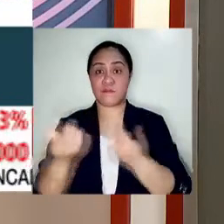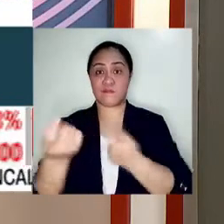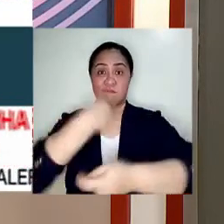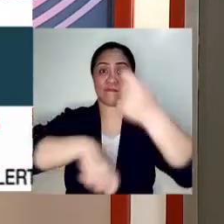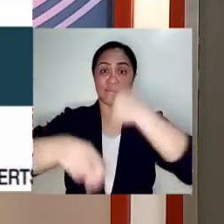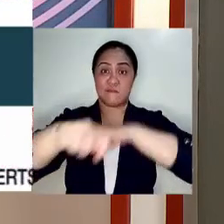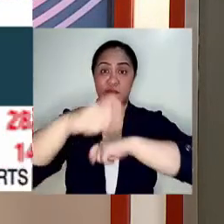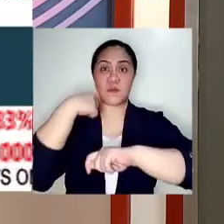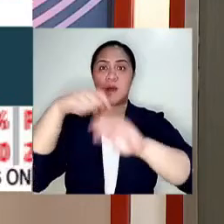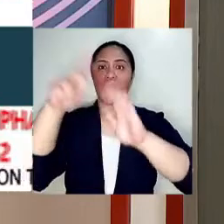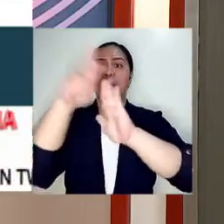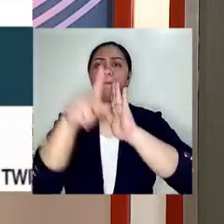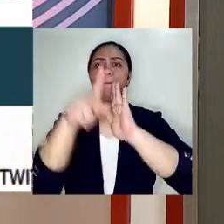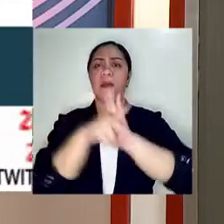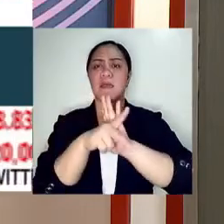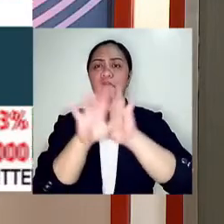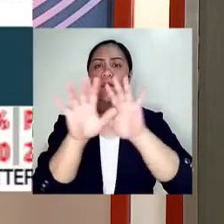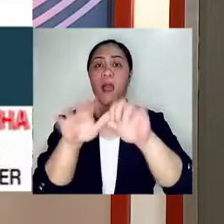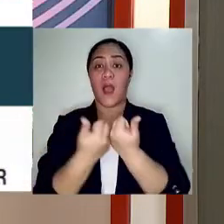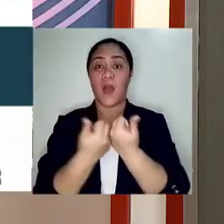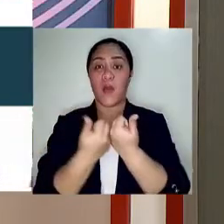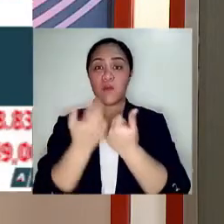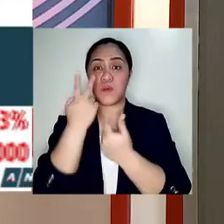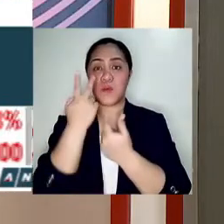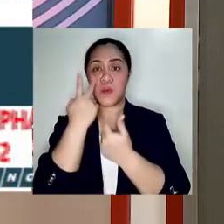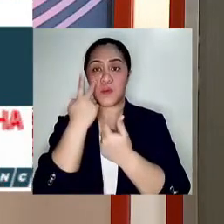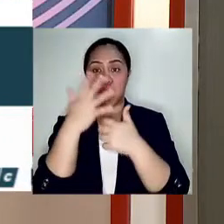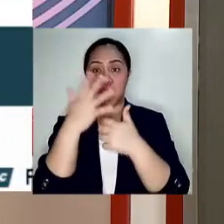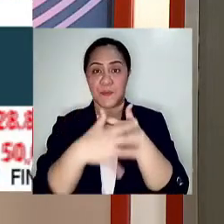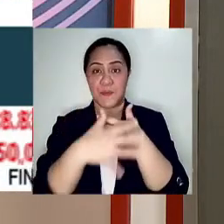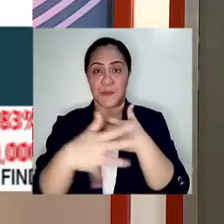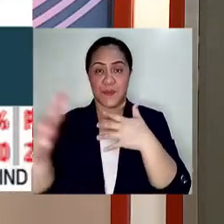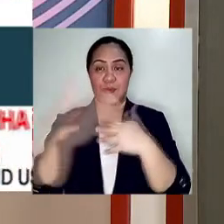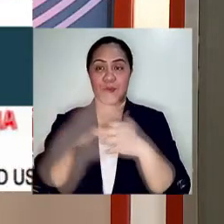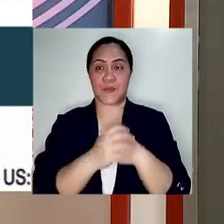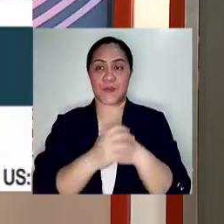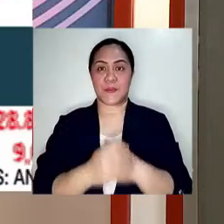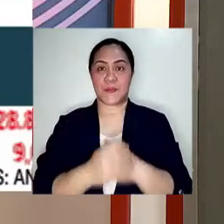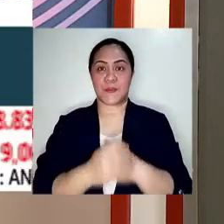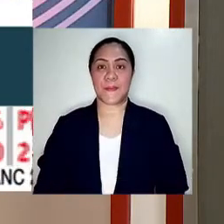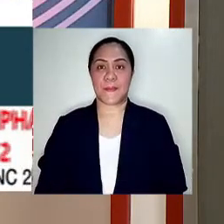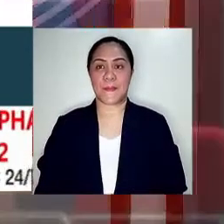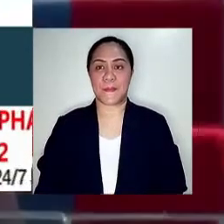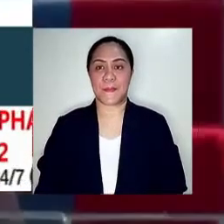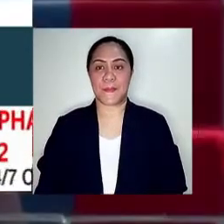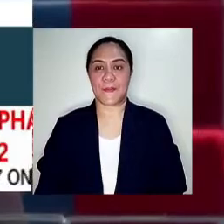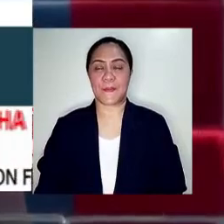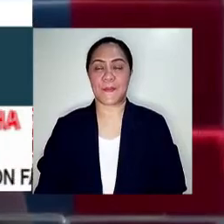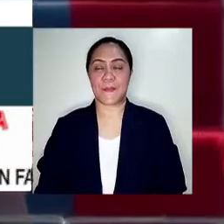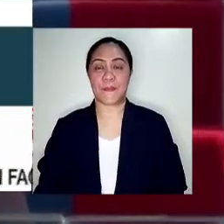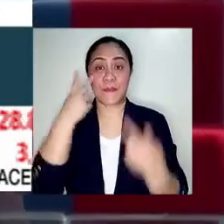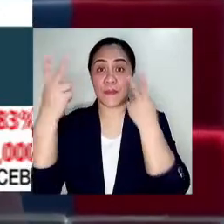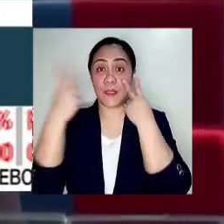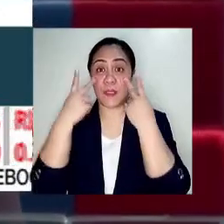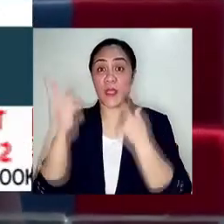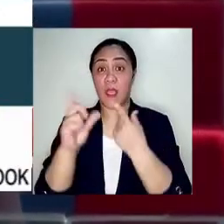about how you see him moving beyond the rhetoric. It's reflective of his more